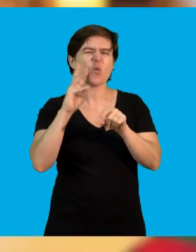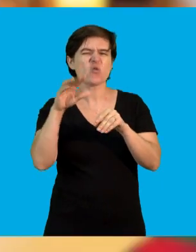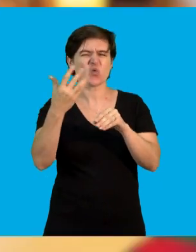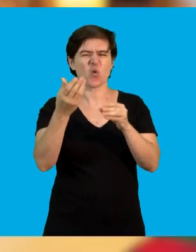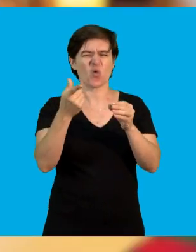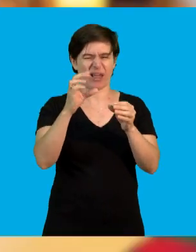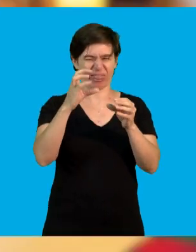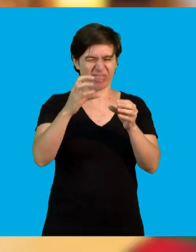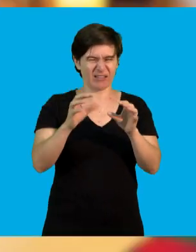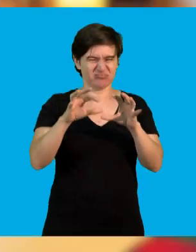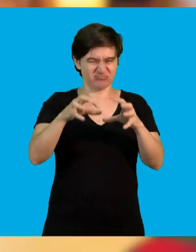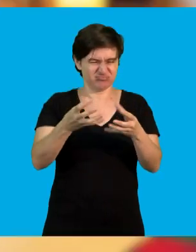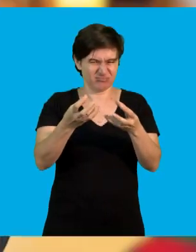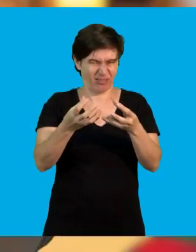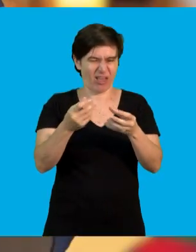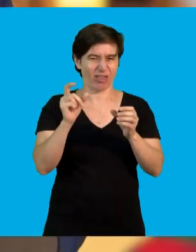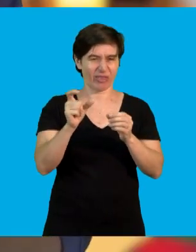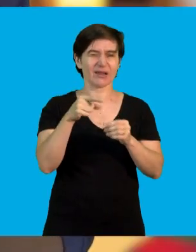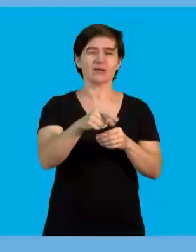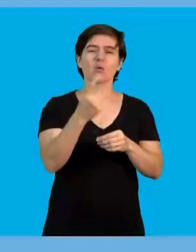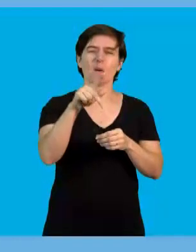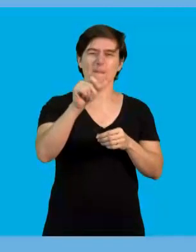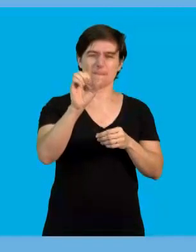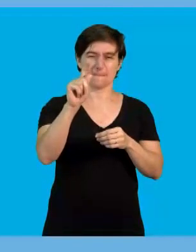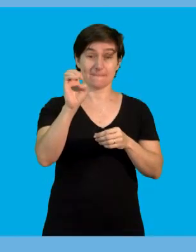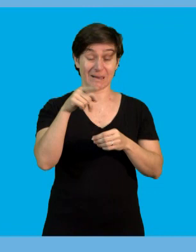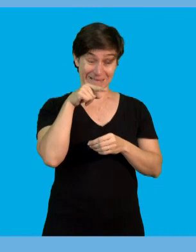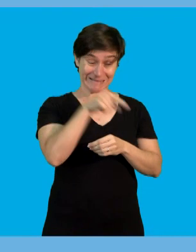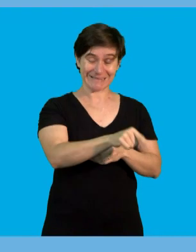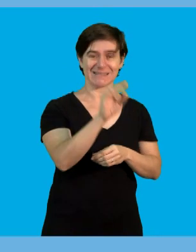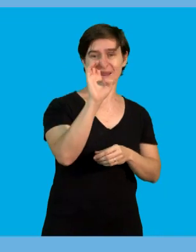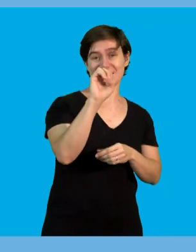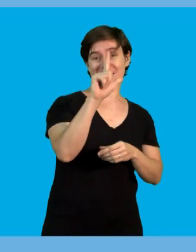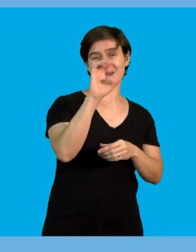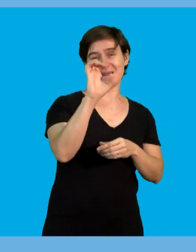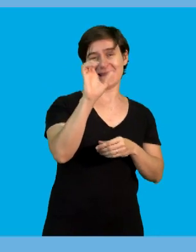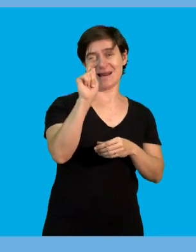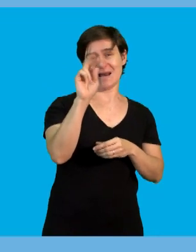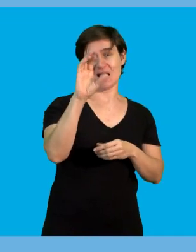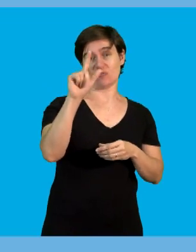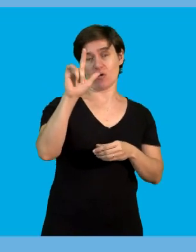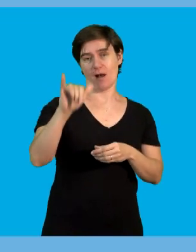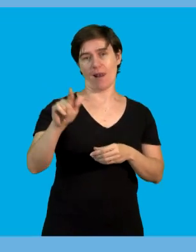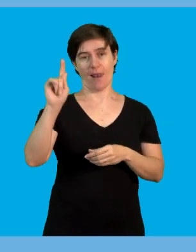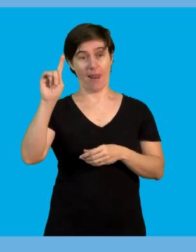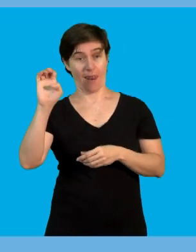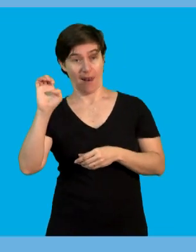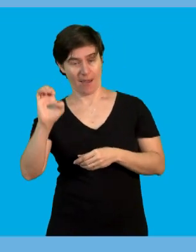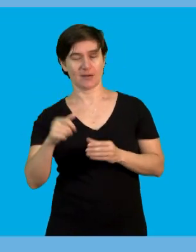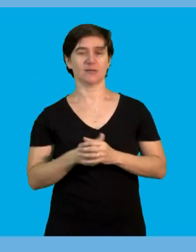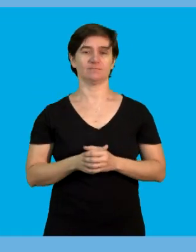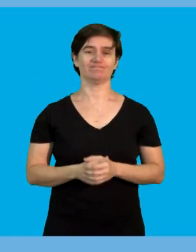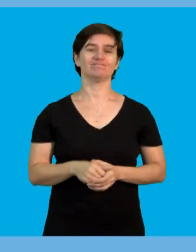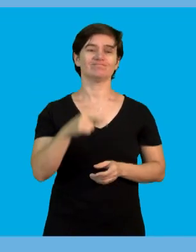conduct electricity. Now that paste or that solution is called an electrolyte. So an electrolyte is